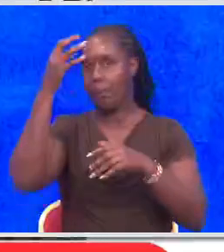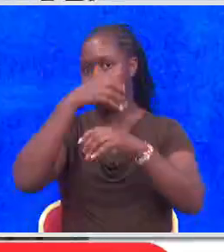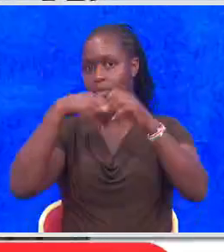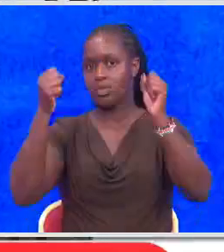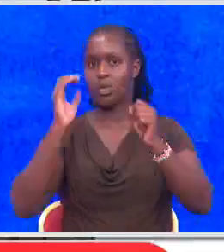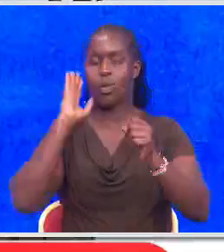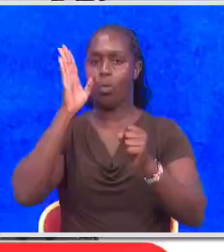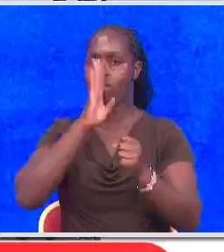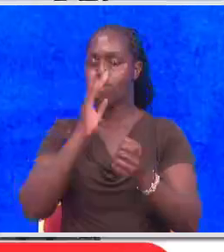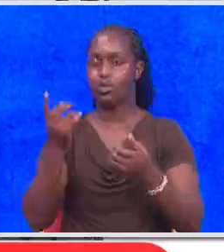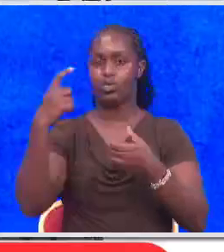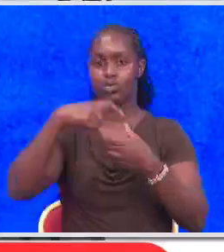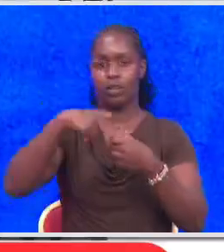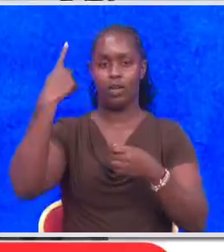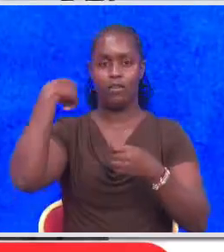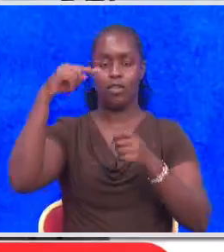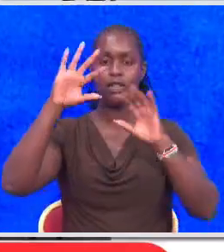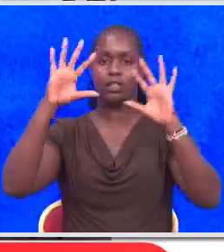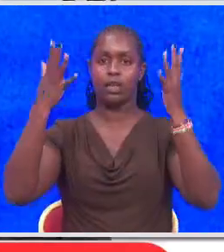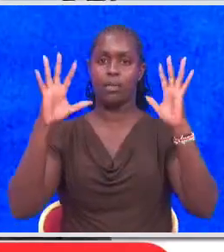the celebrations.